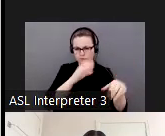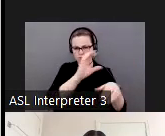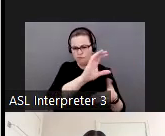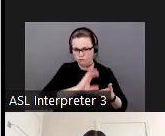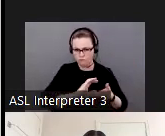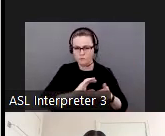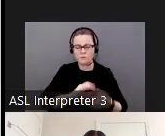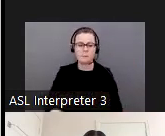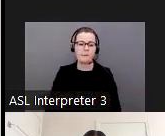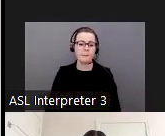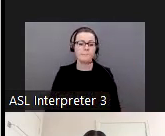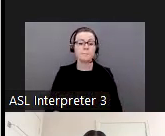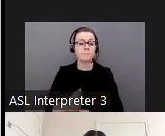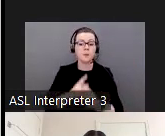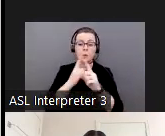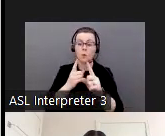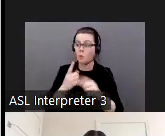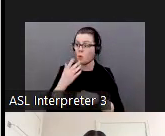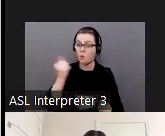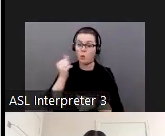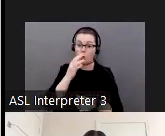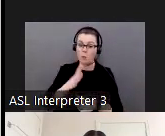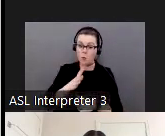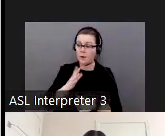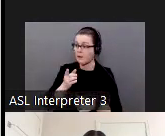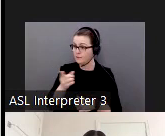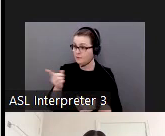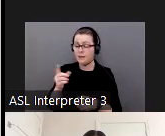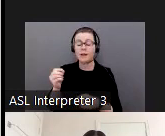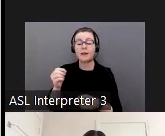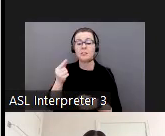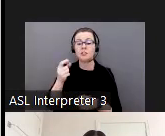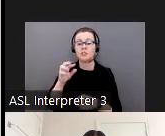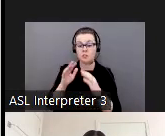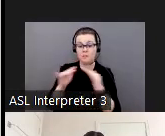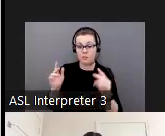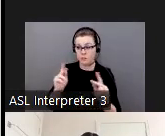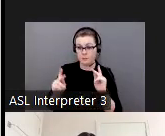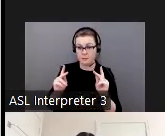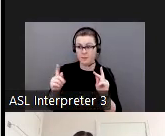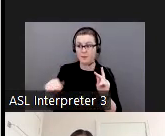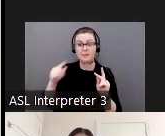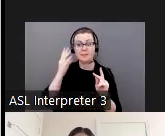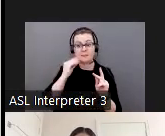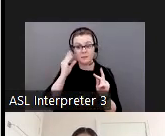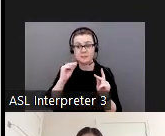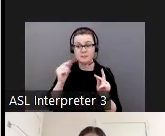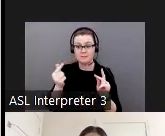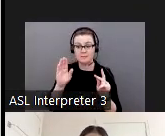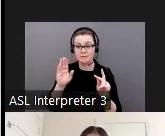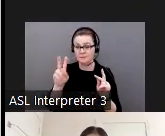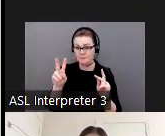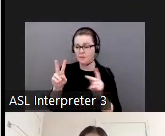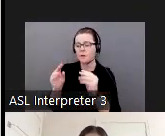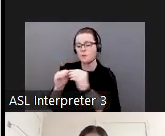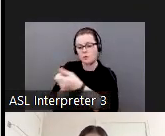to strengthen support for older women and gender diverse people that are experiencing gender-based violence by developing